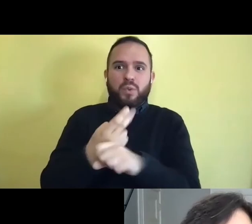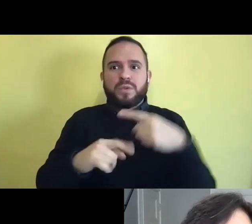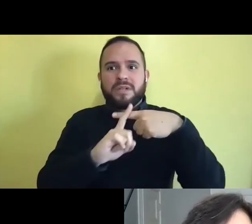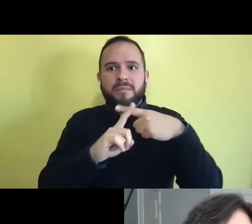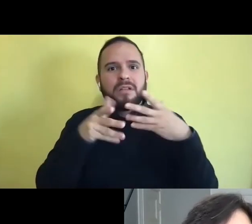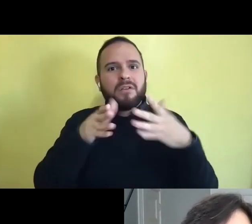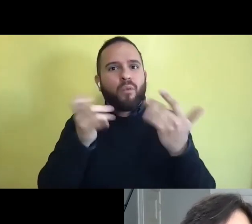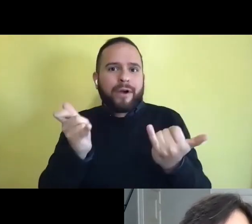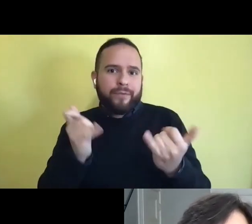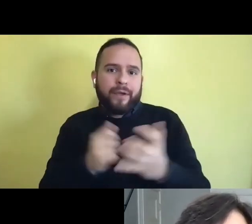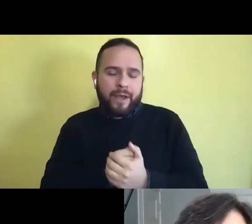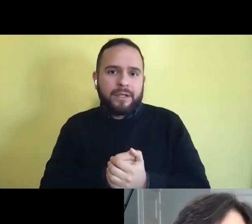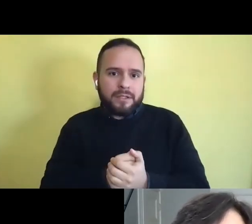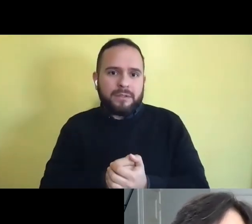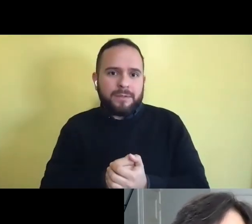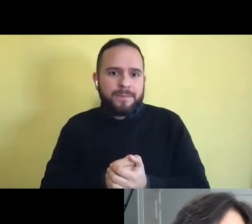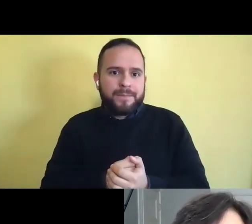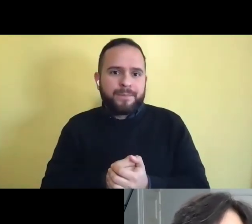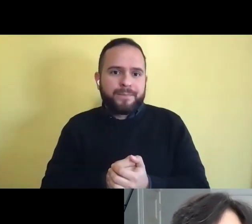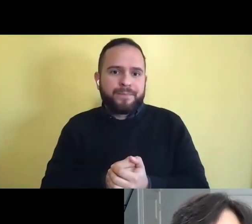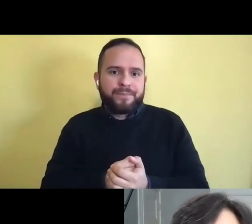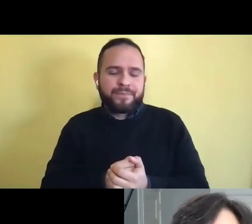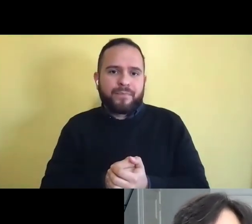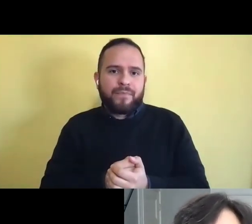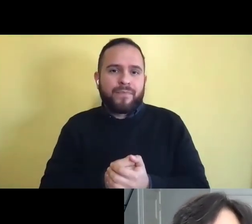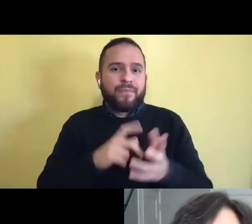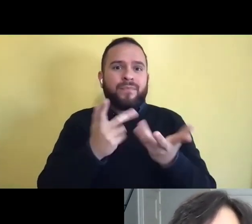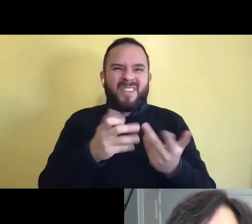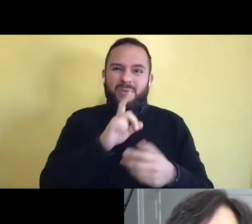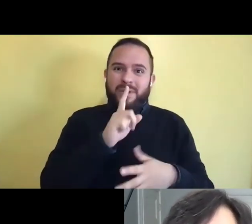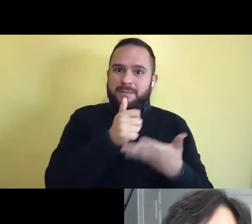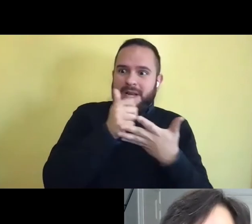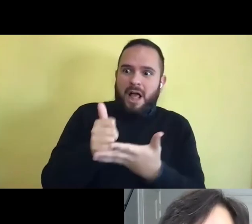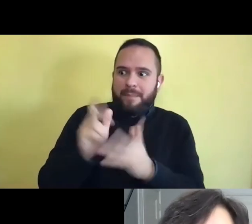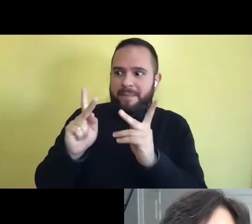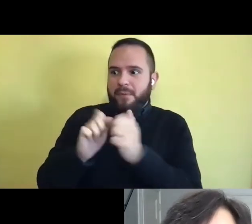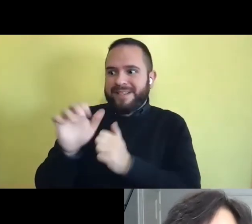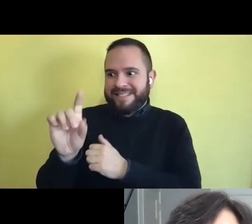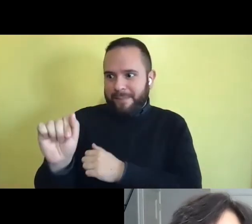today, and enabling people with disability to participate in employment.